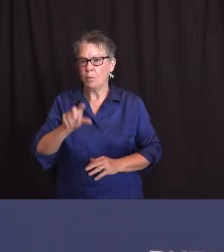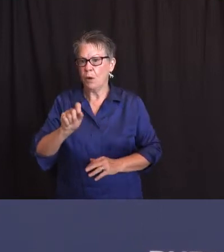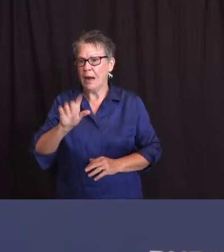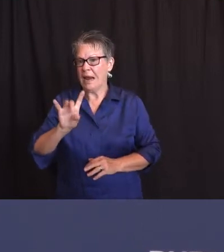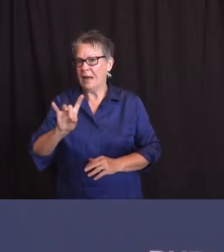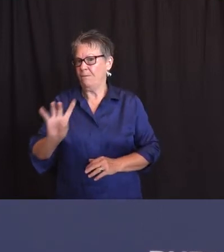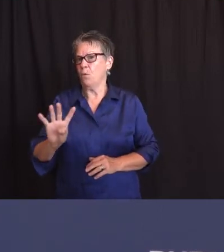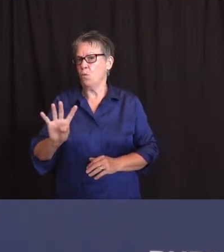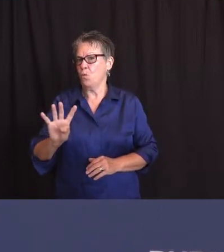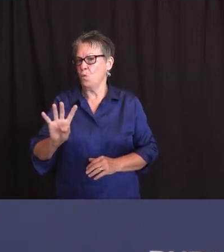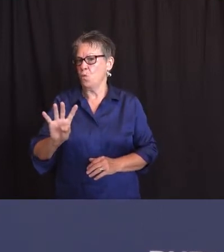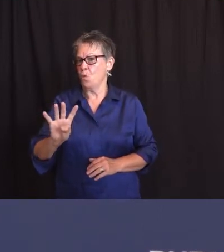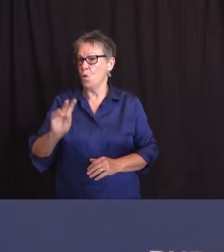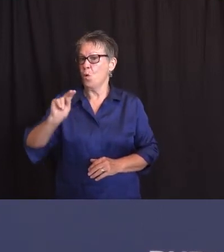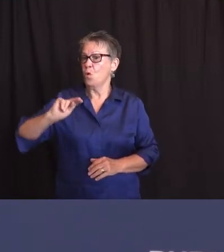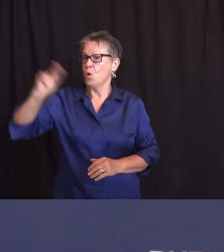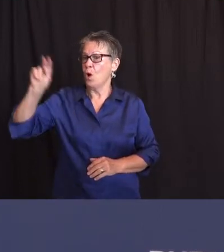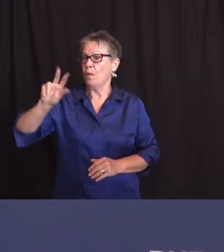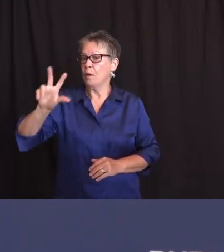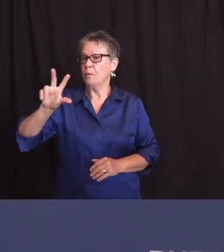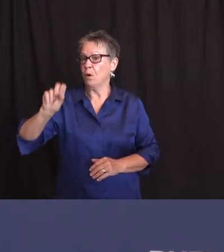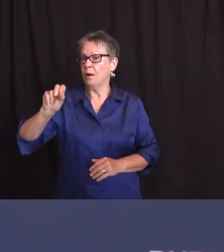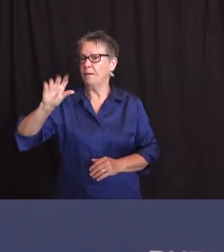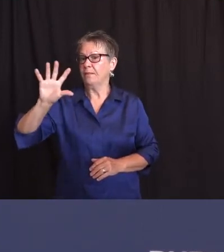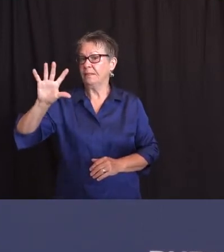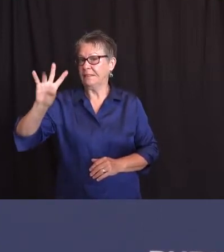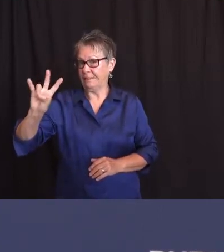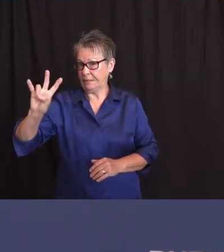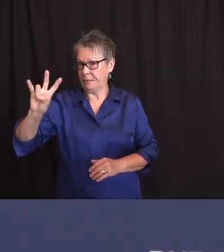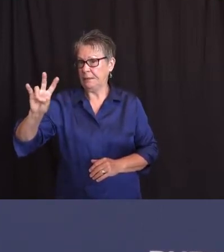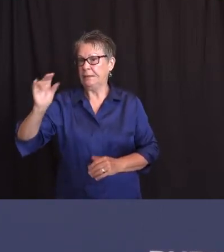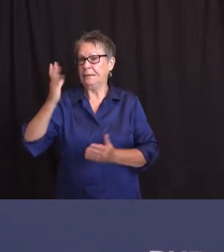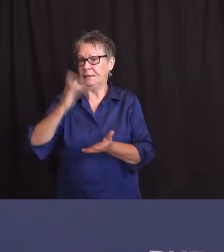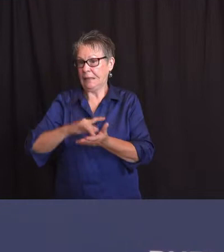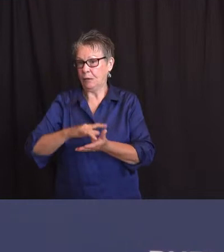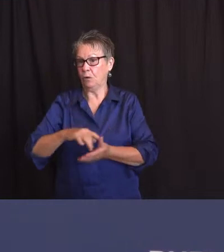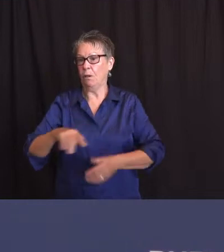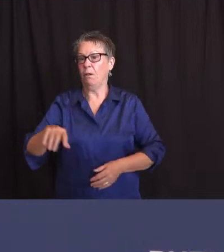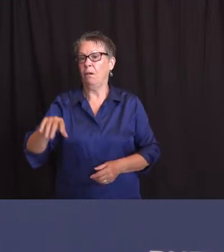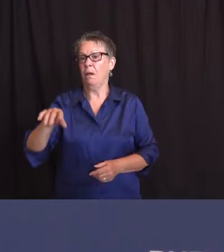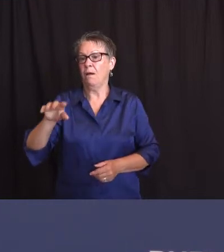The northern part of the state, 3.57%. The central part of the state,